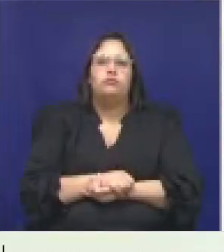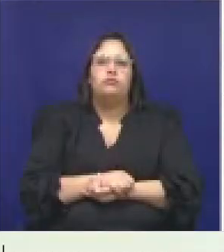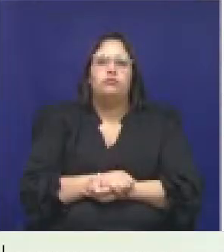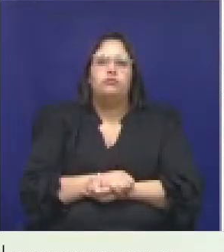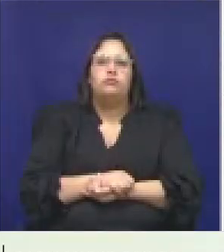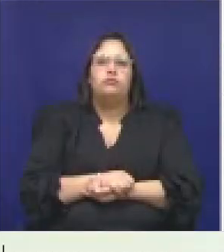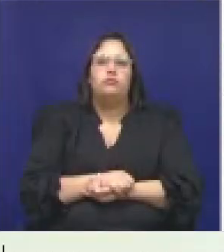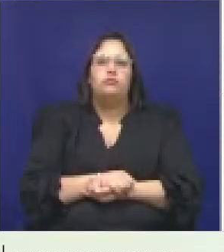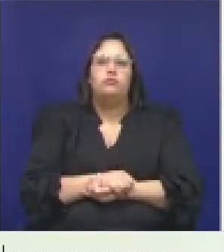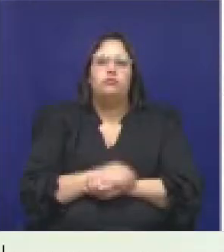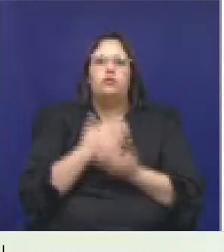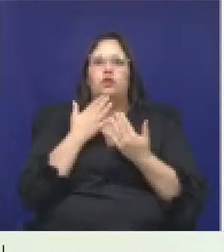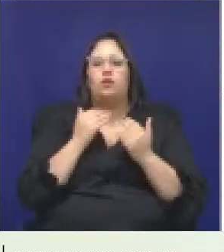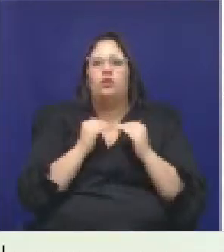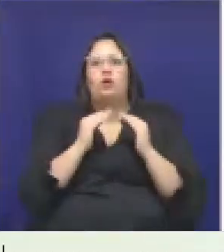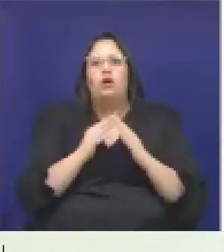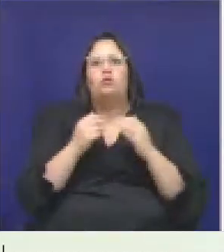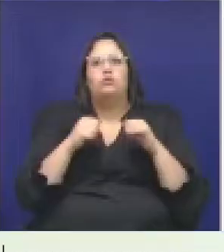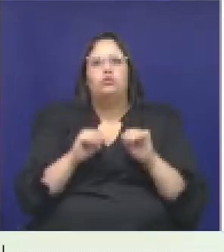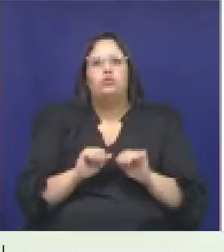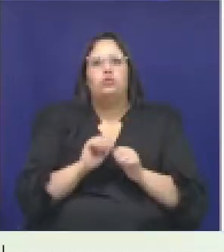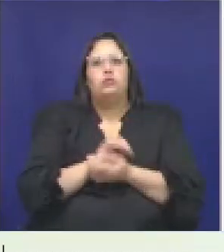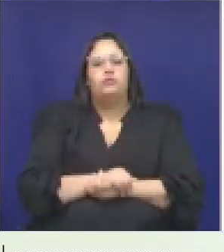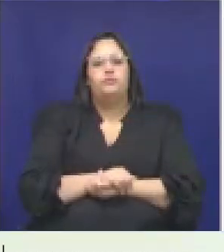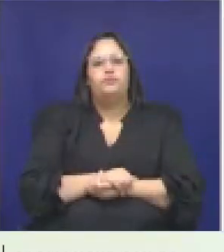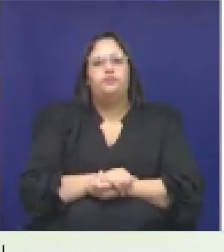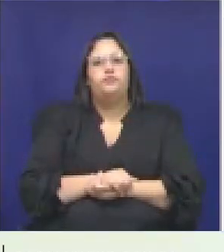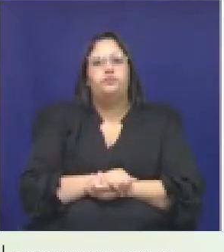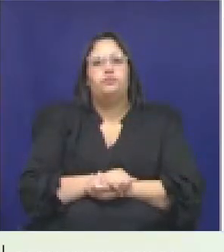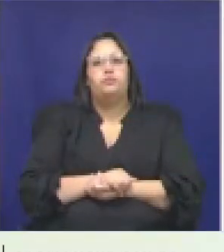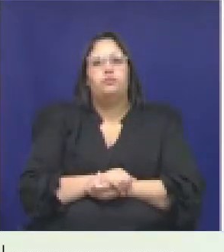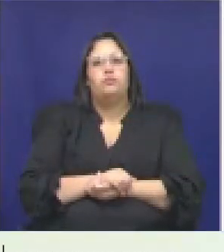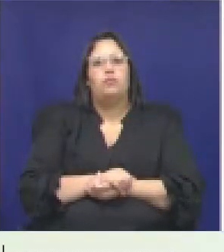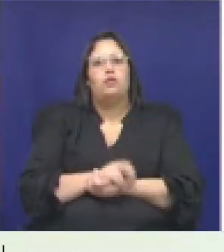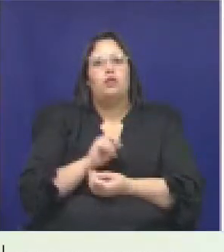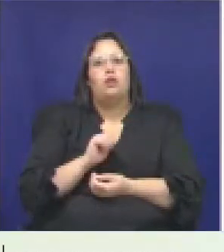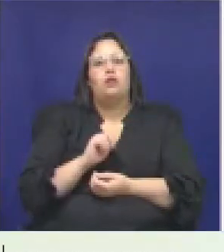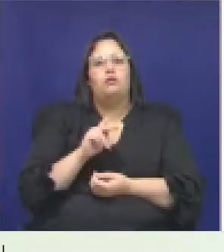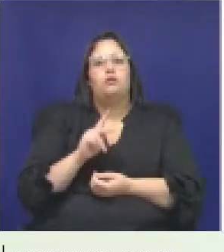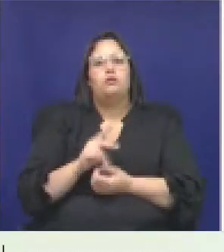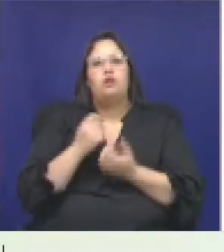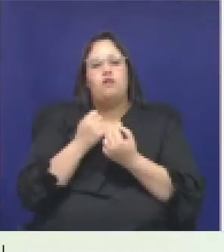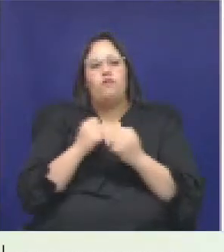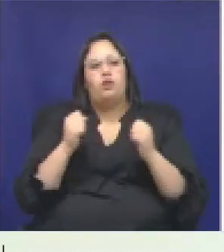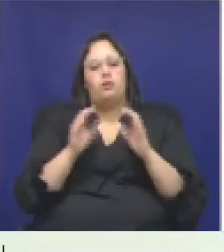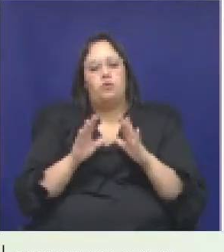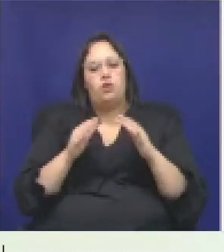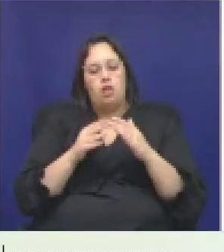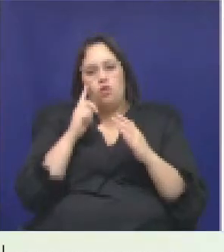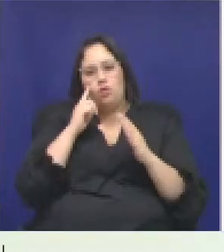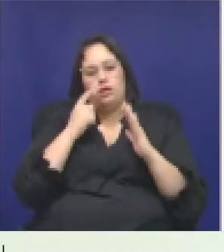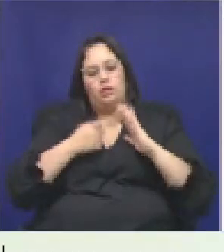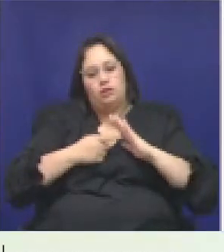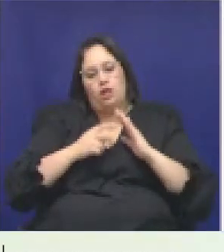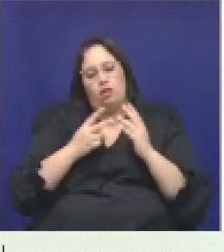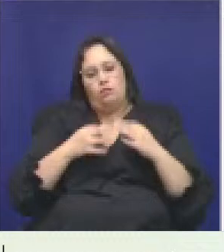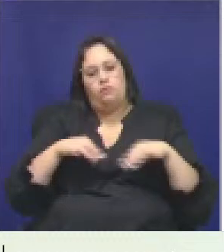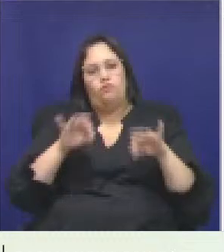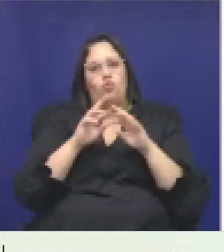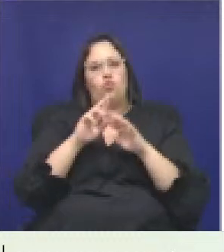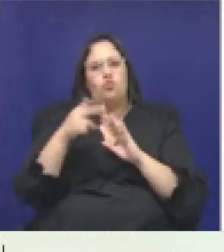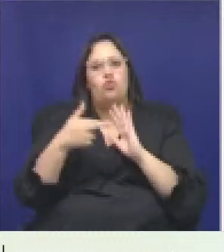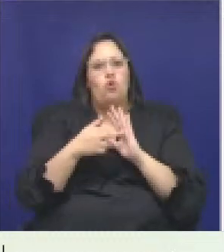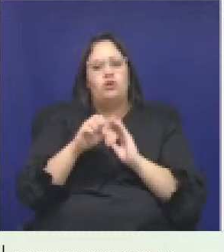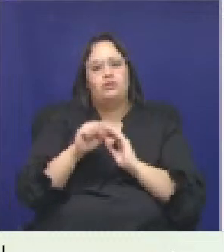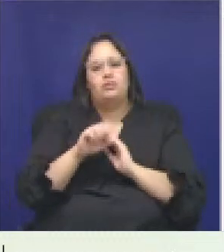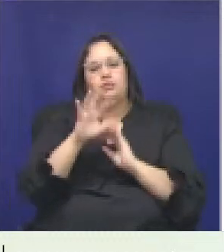Thank you, Honourable House Chairperson. The Untitled Freedom Party recognizes the vital role that Stats SA plays in